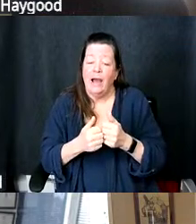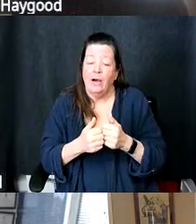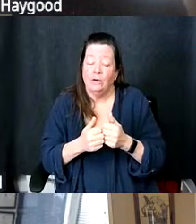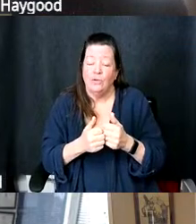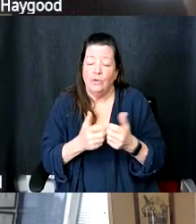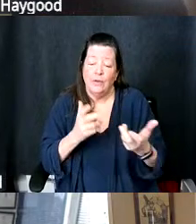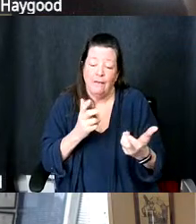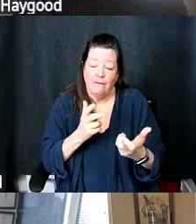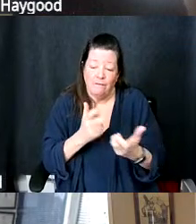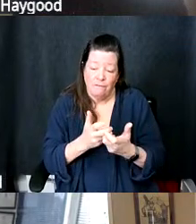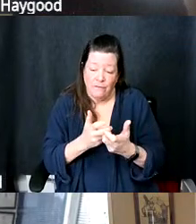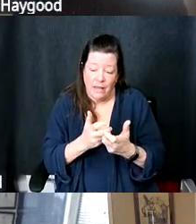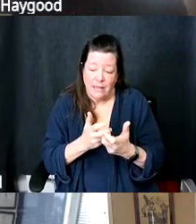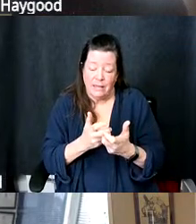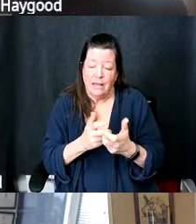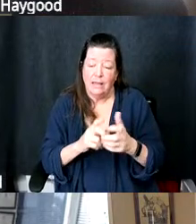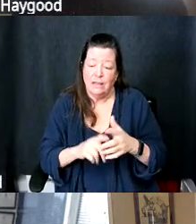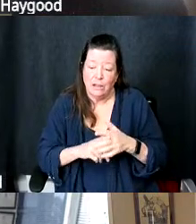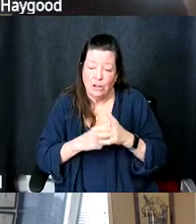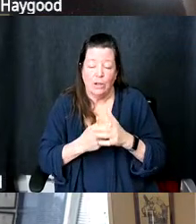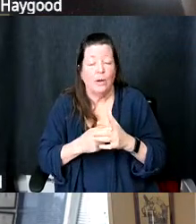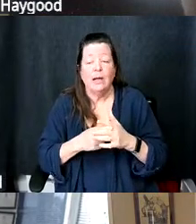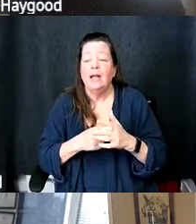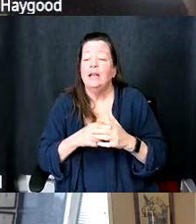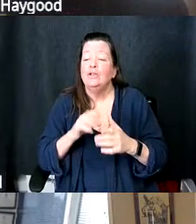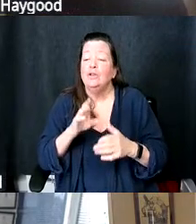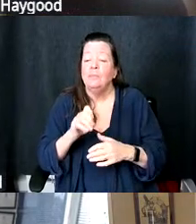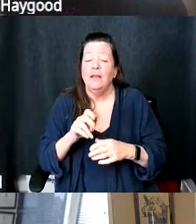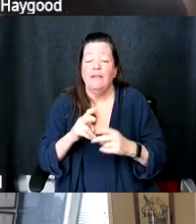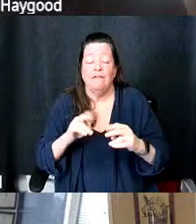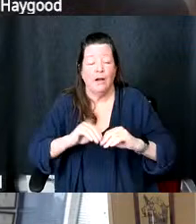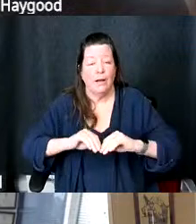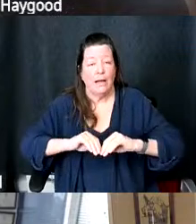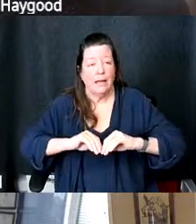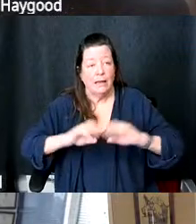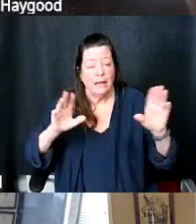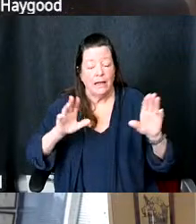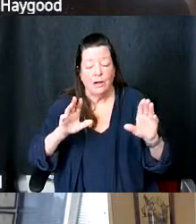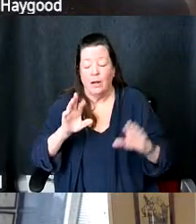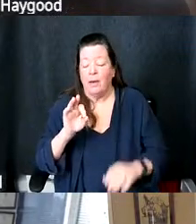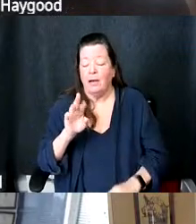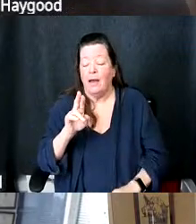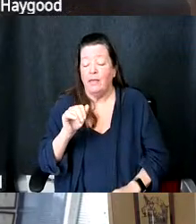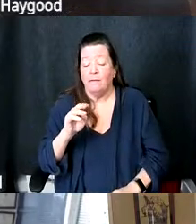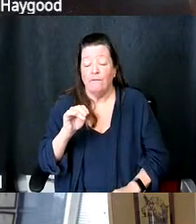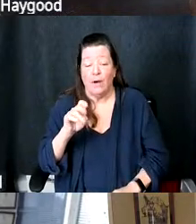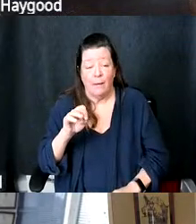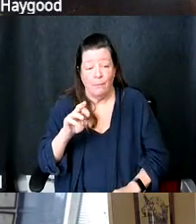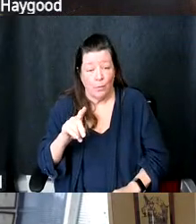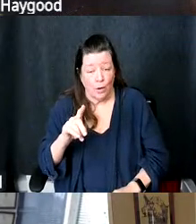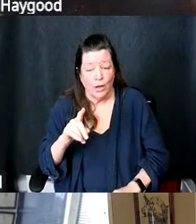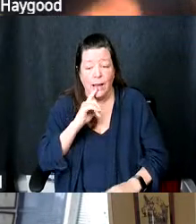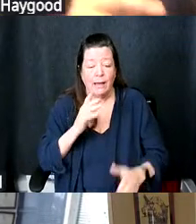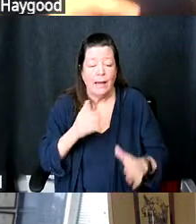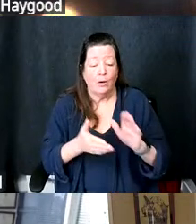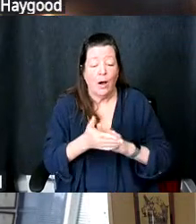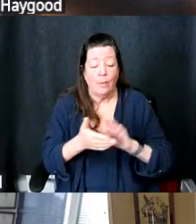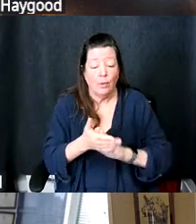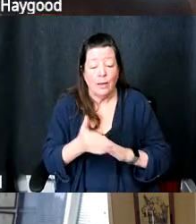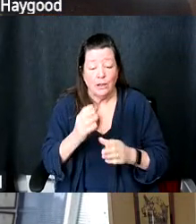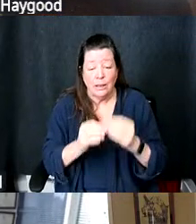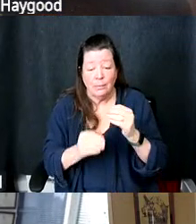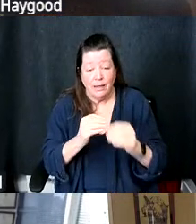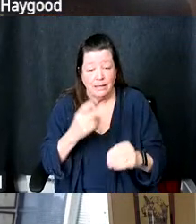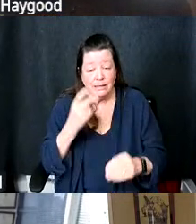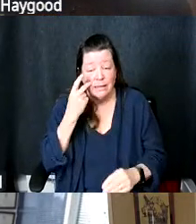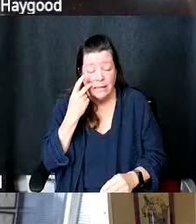allow it to be revenue generated? Just be very plain about how the framework for a toll facility and how operations and maintenance is seen on it. There's